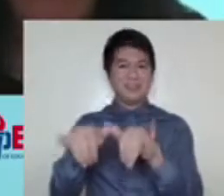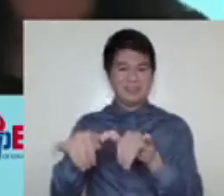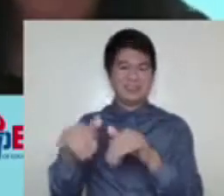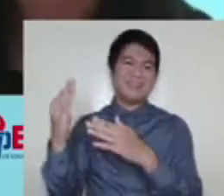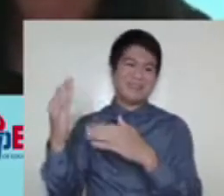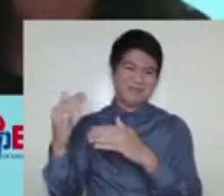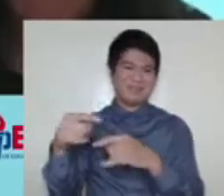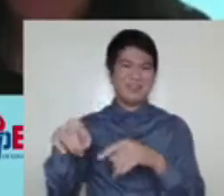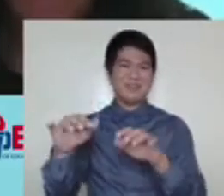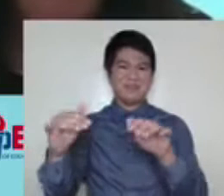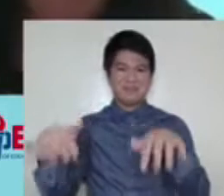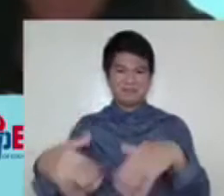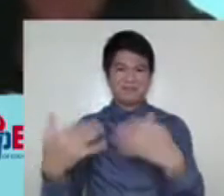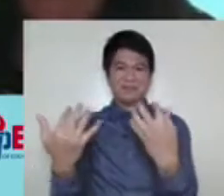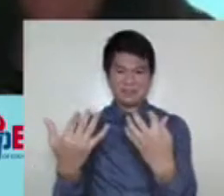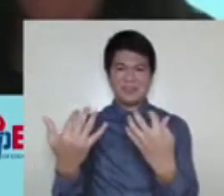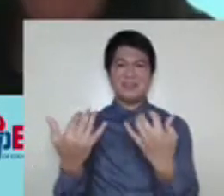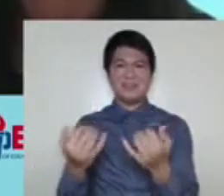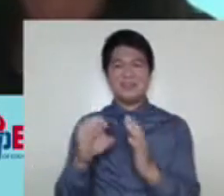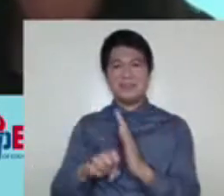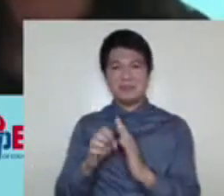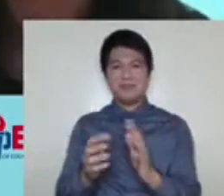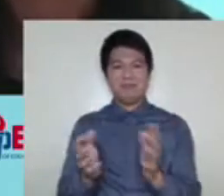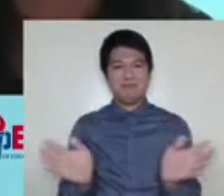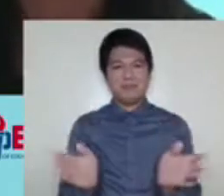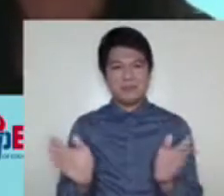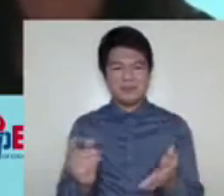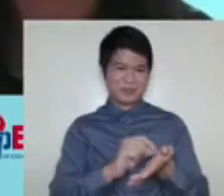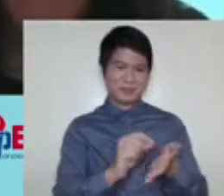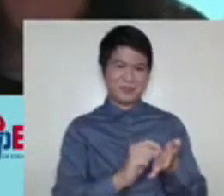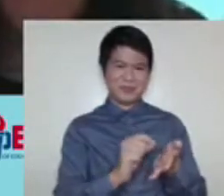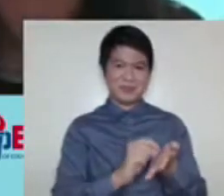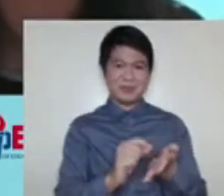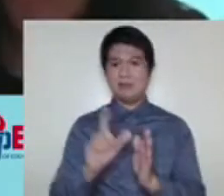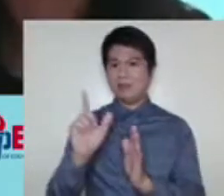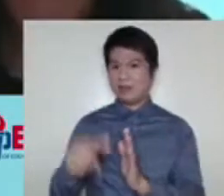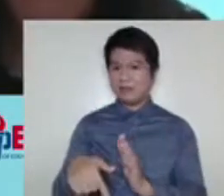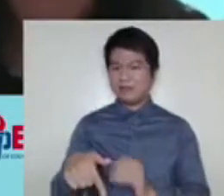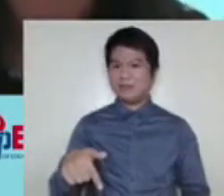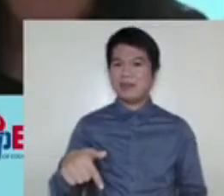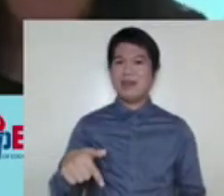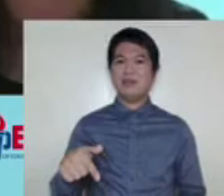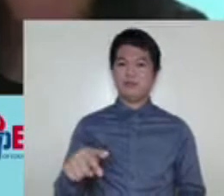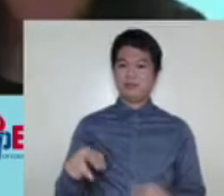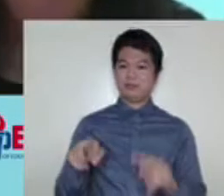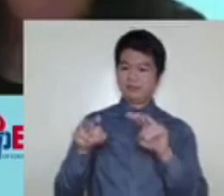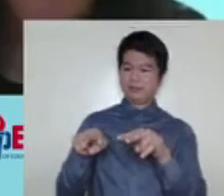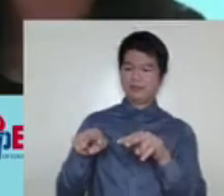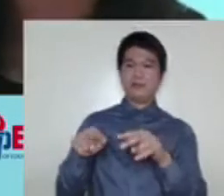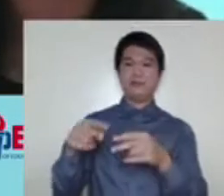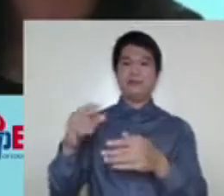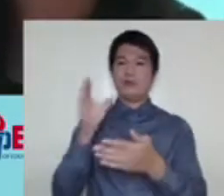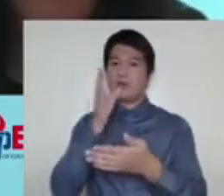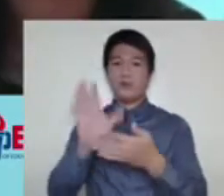And again, we encourage you to take notes so that later on, as we view the comment box, our secretariat will be able to